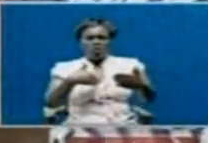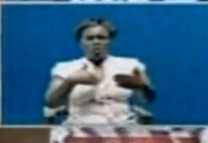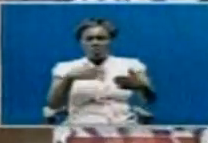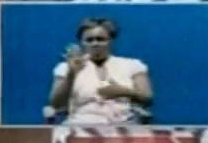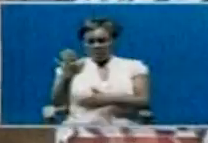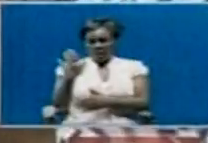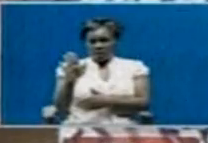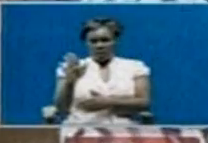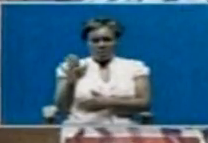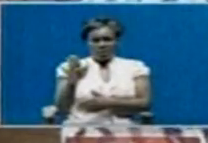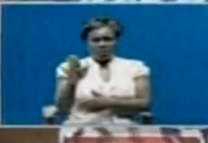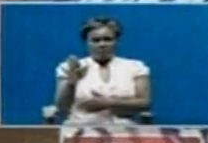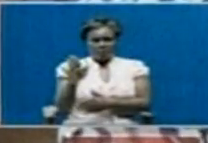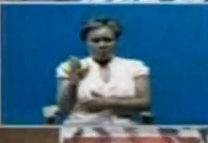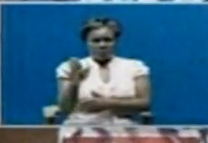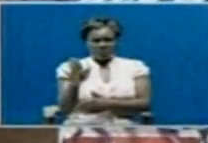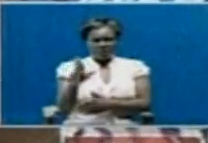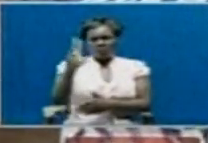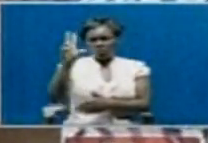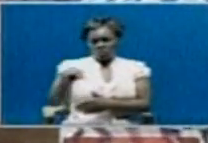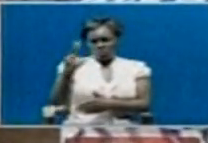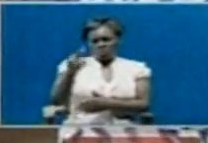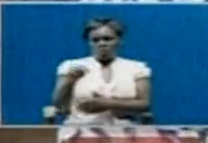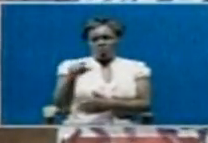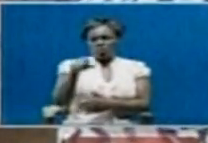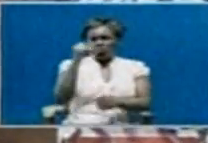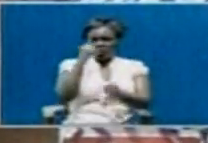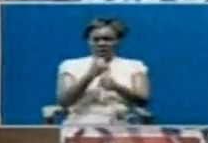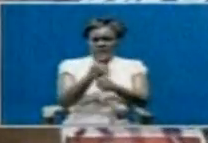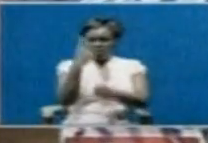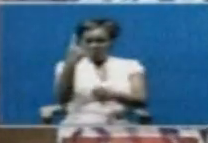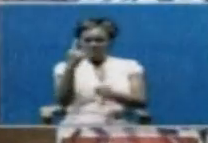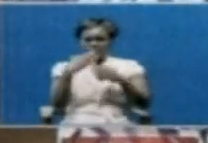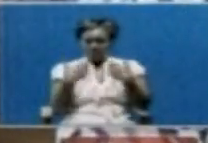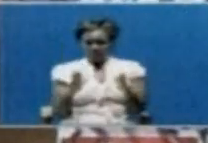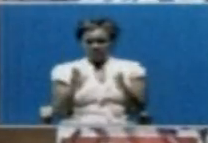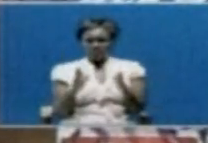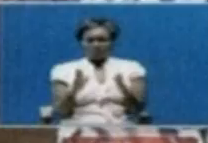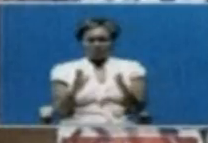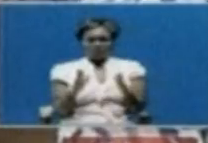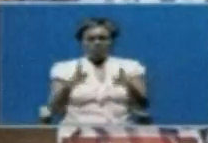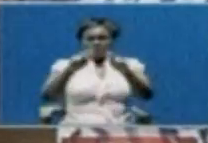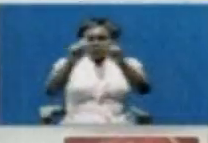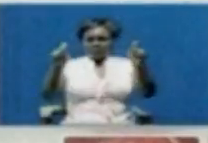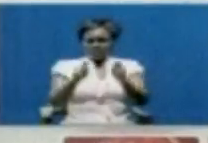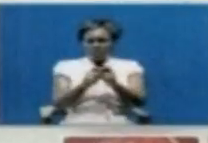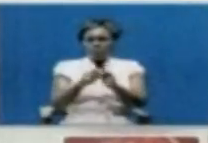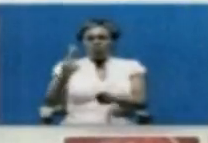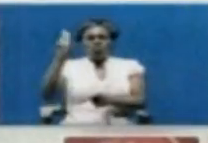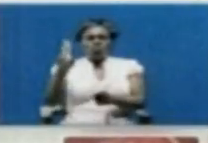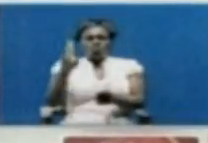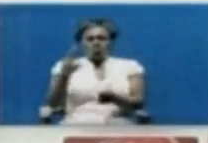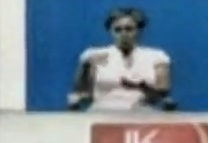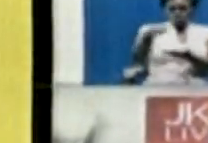Yes. Do you have a website? No, not yet. You're working on one? I'm working on one. But this Timuhuru Art Center will have one?